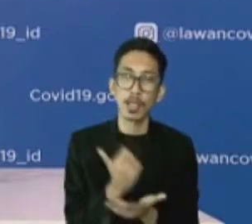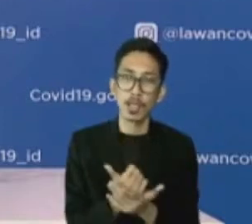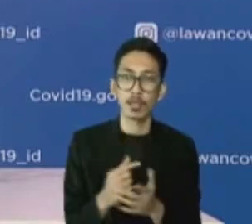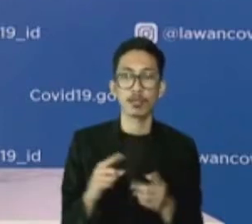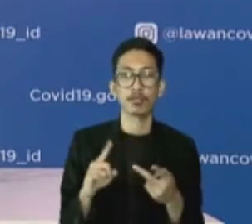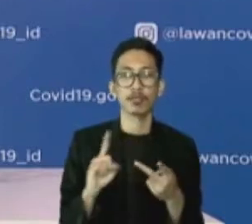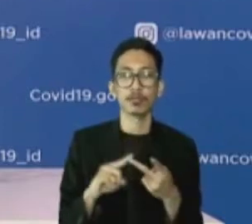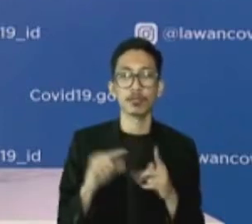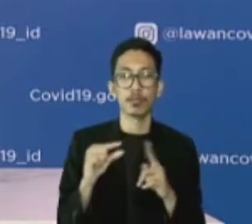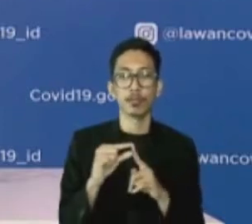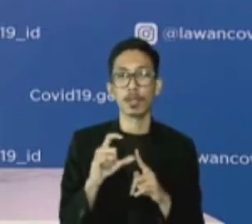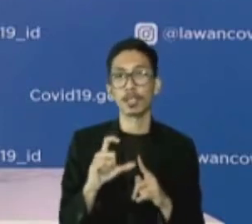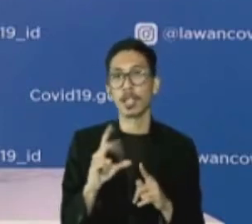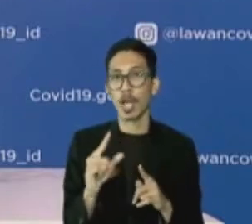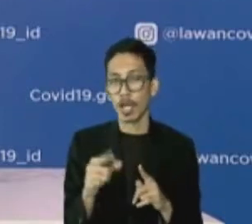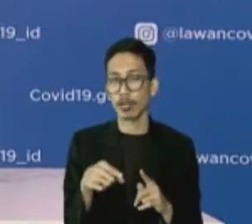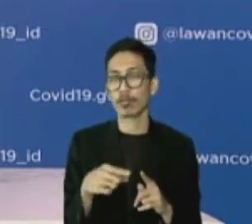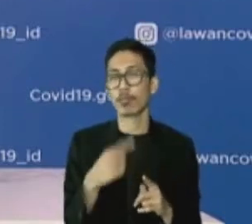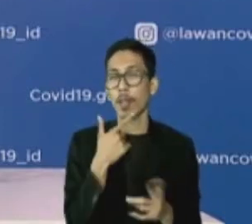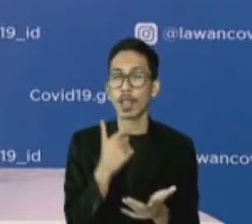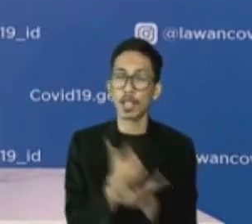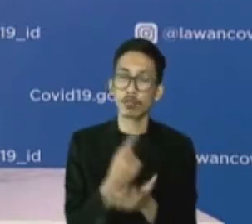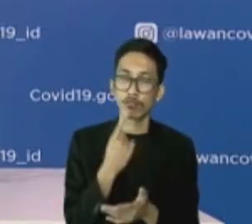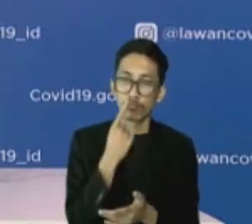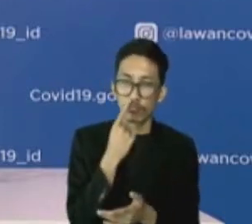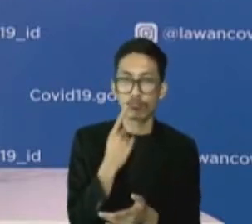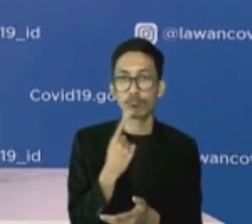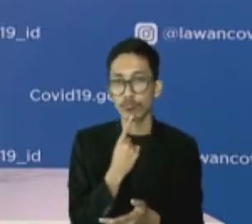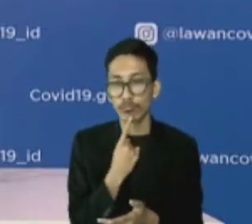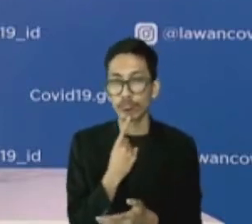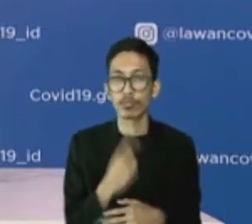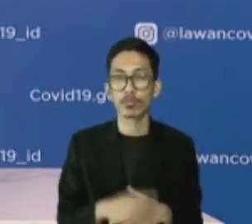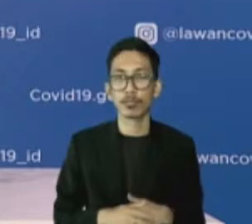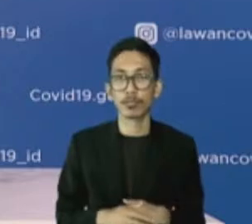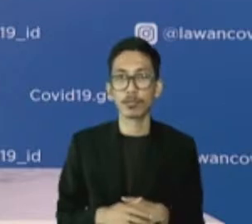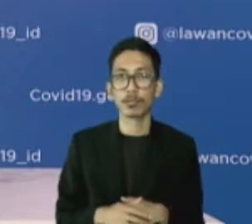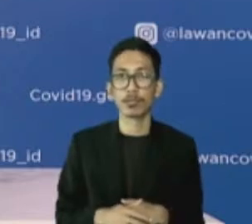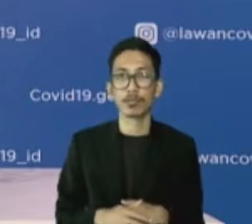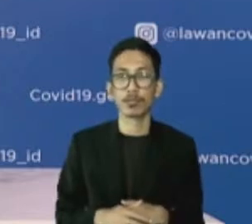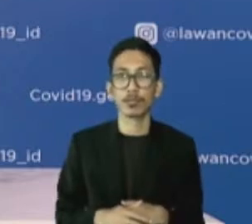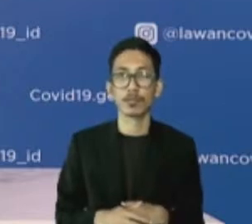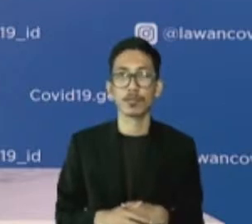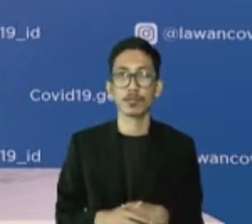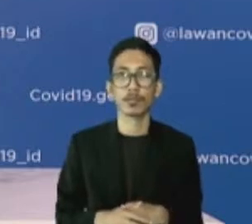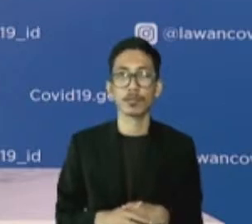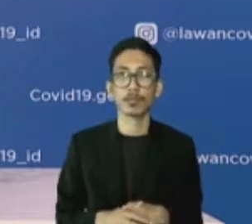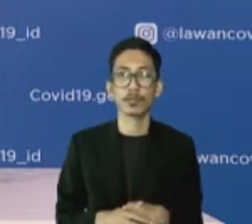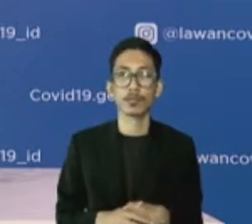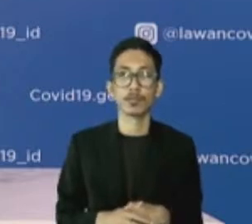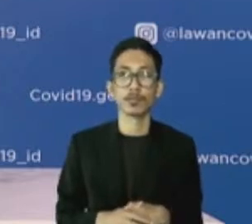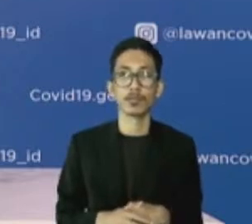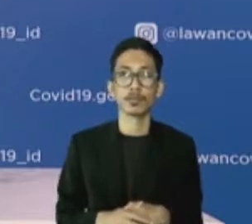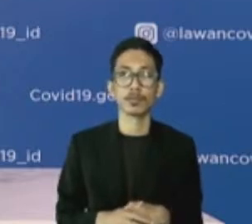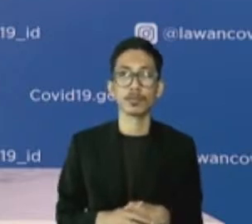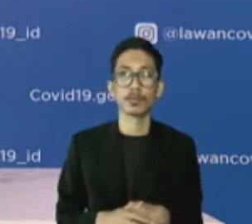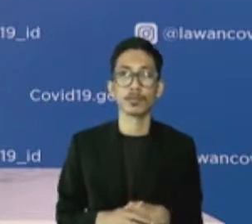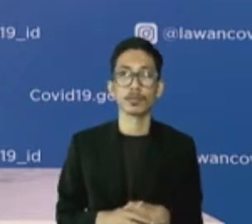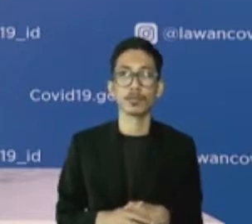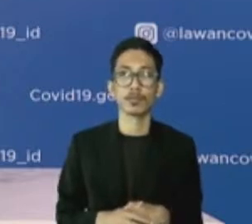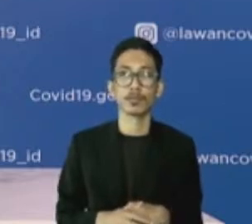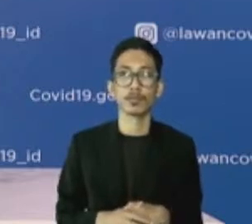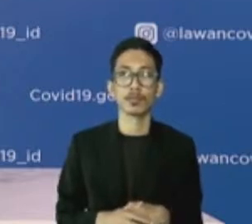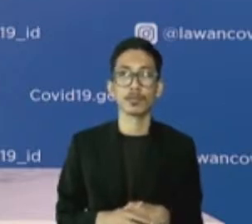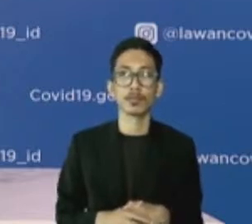test. If a positive result is found in one of the test results, the contingent must